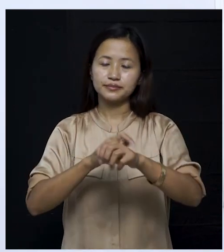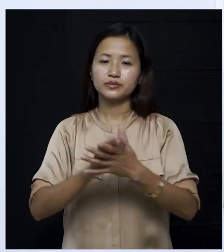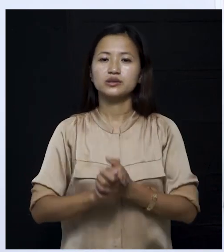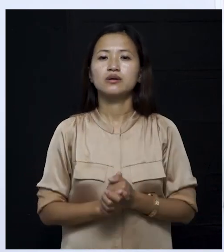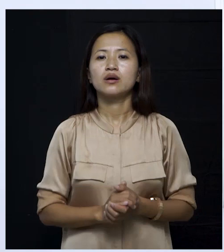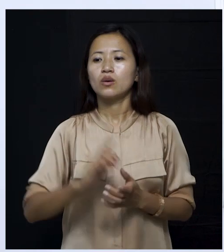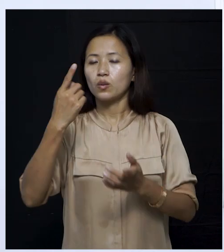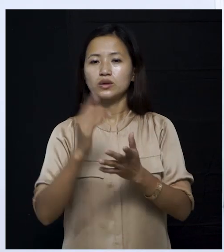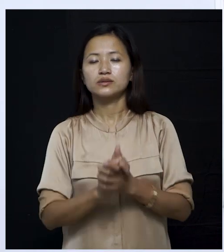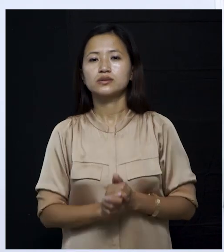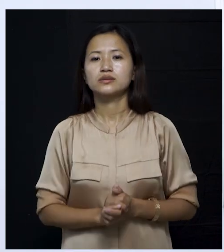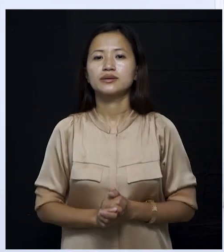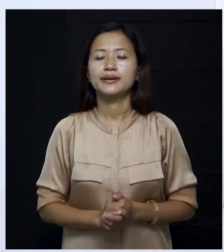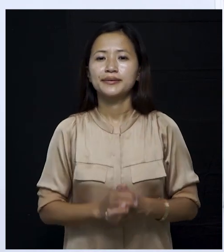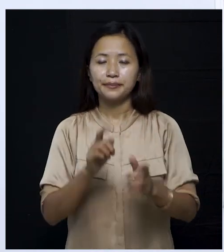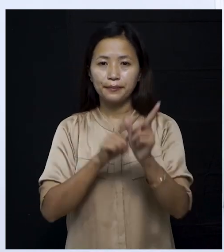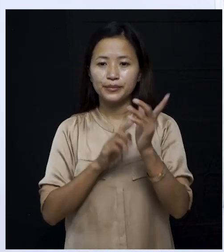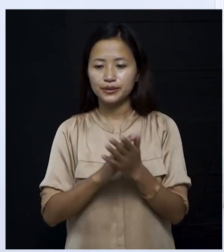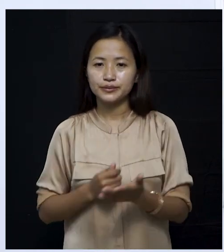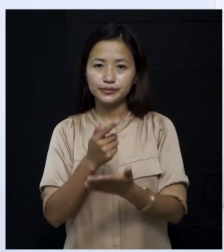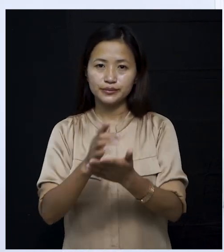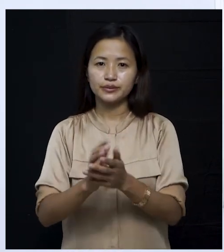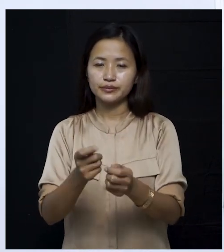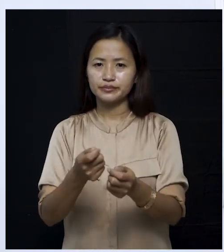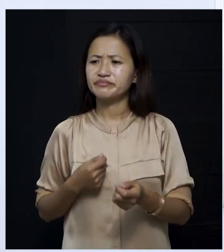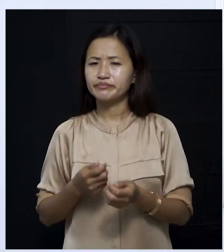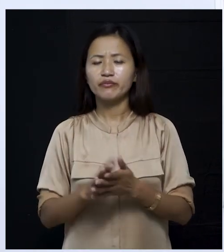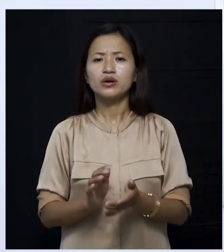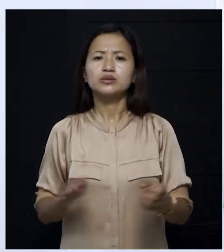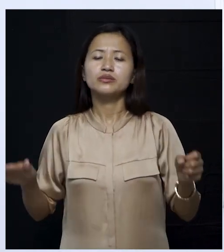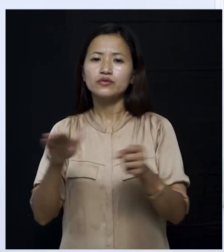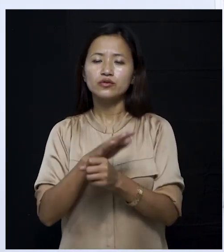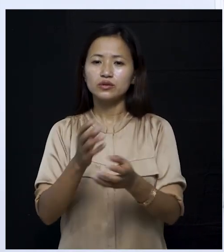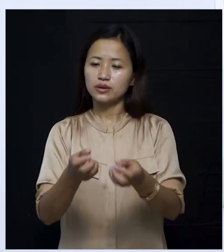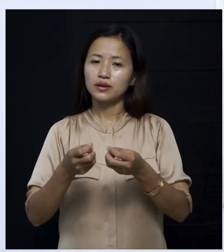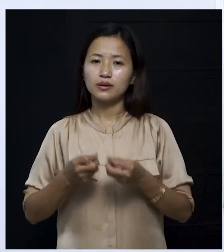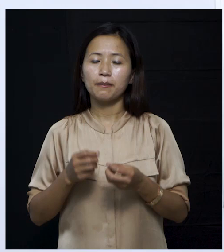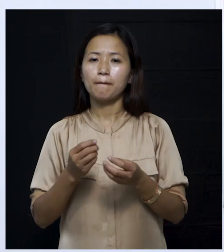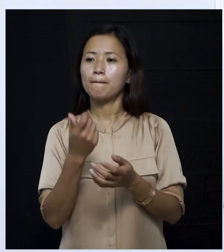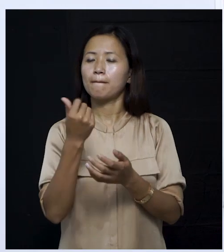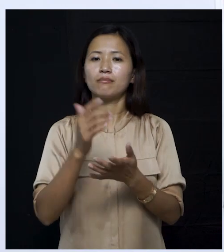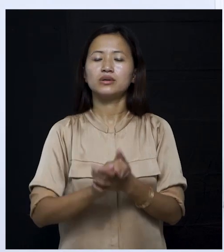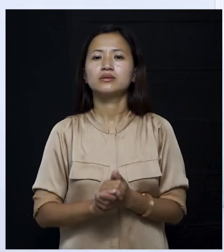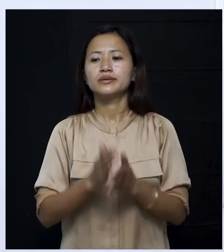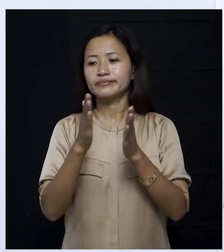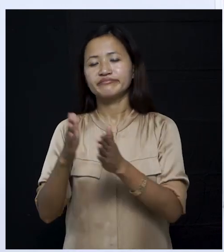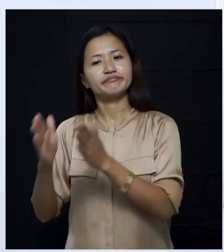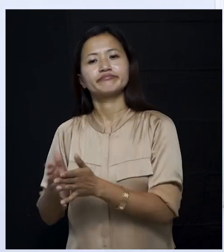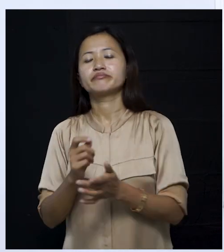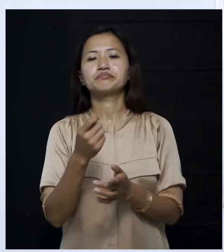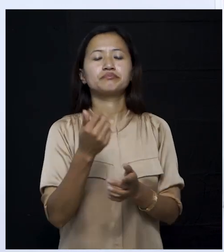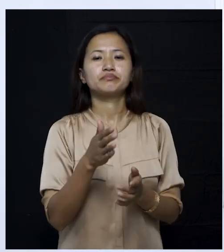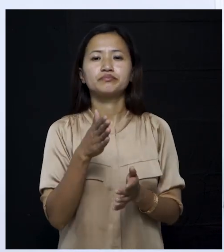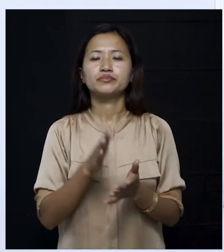because once by the time they repay it back, it has to be the full amount. They cannot do it in installment basis. It has